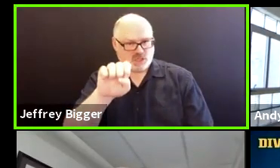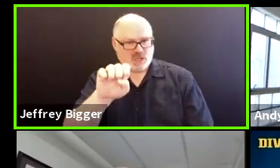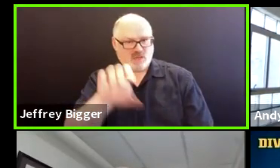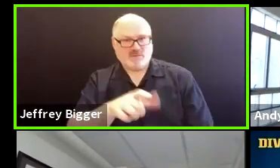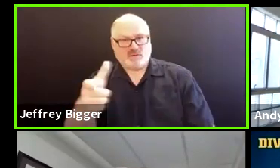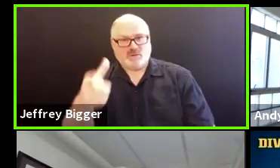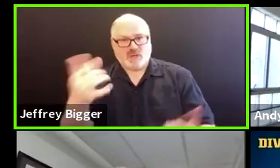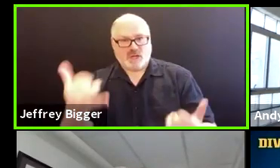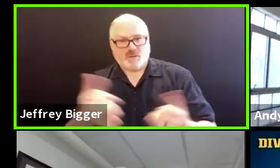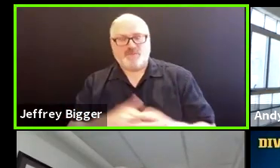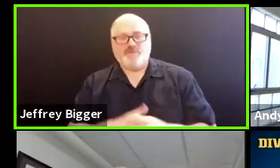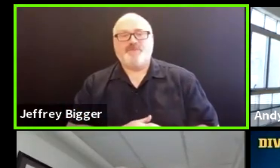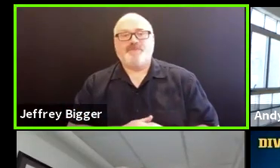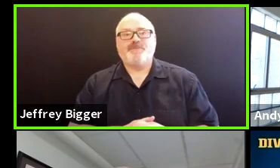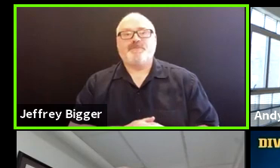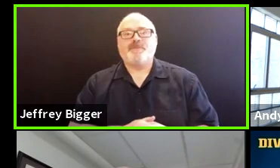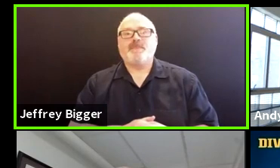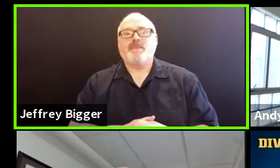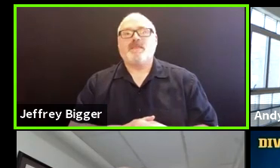her.